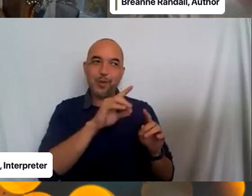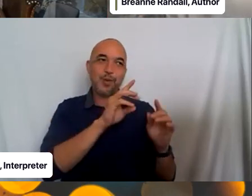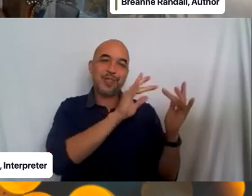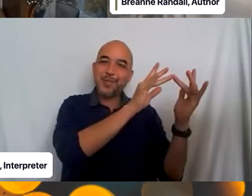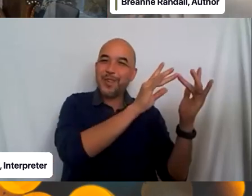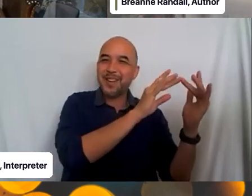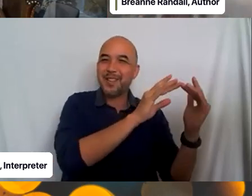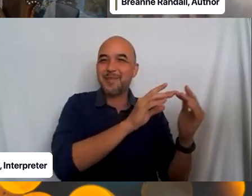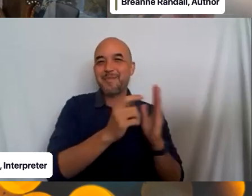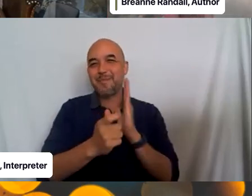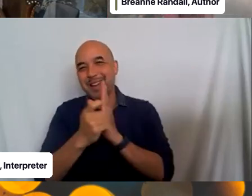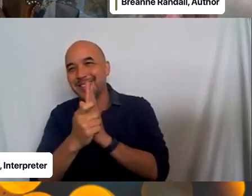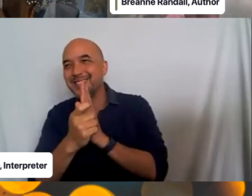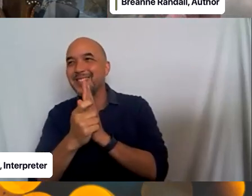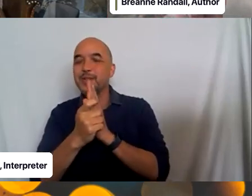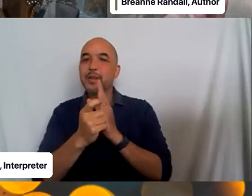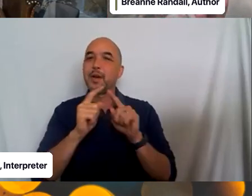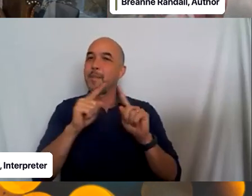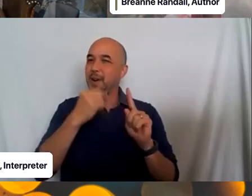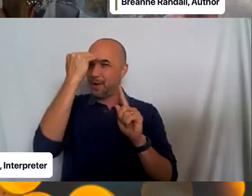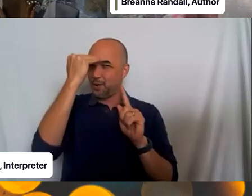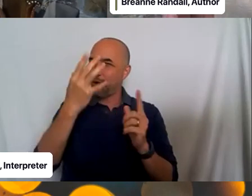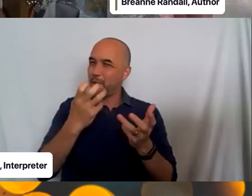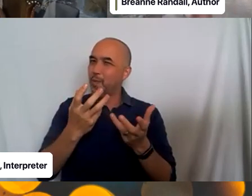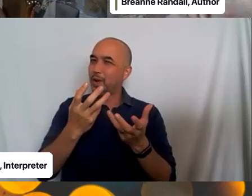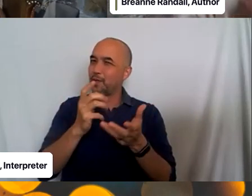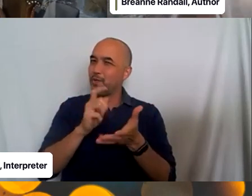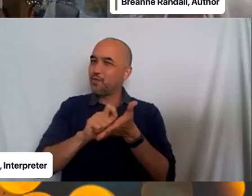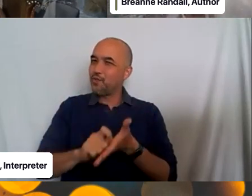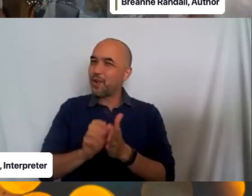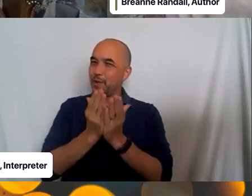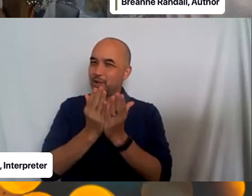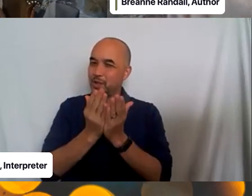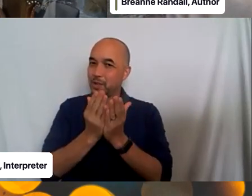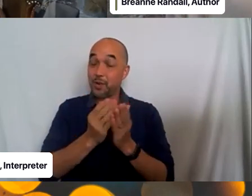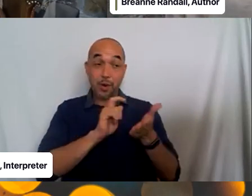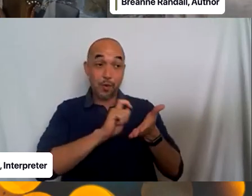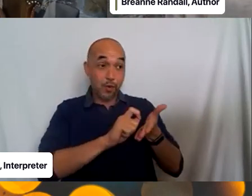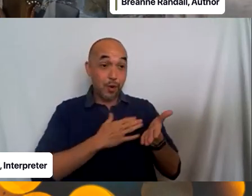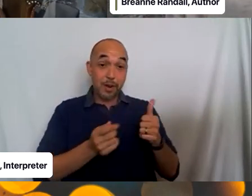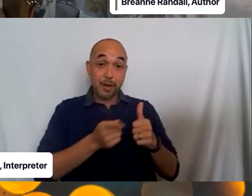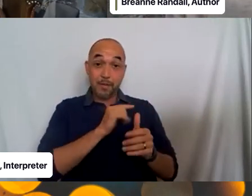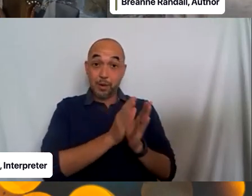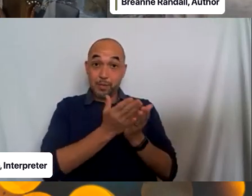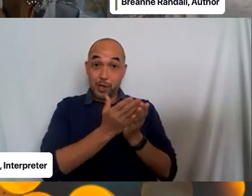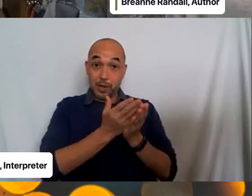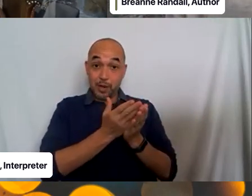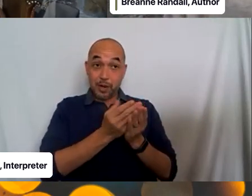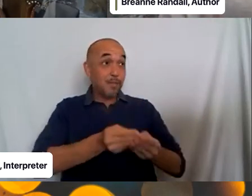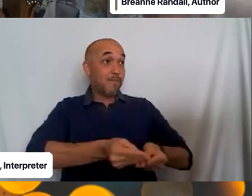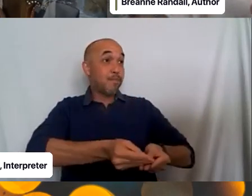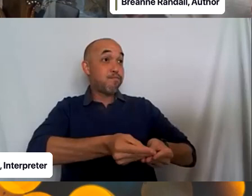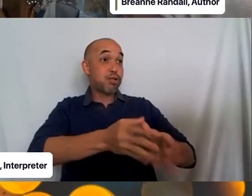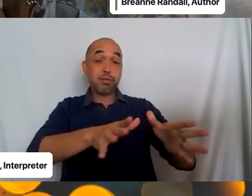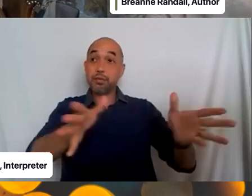I knew I wanted to write books. And so, I wrote my first book, queried it, and